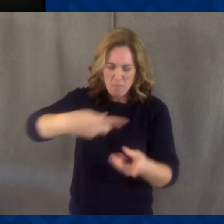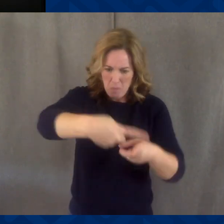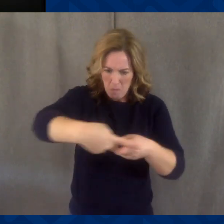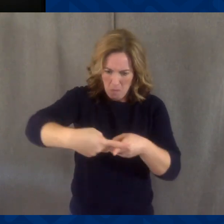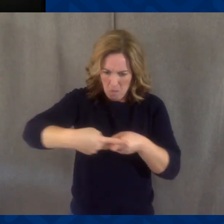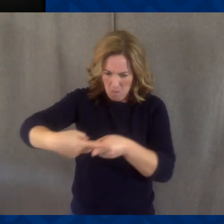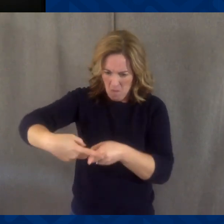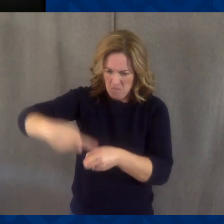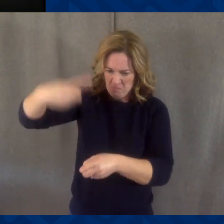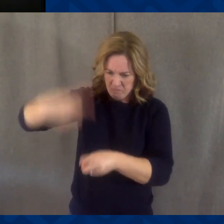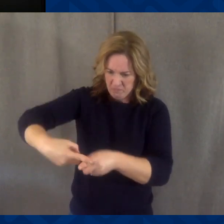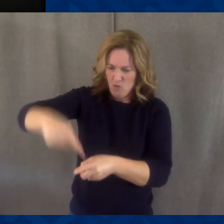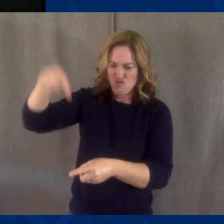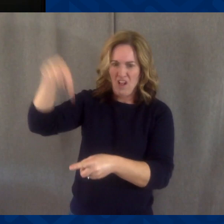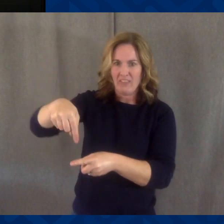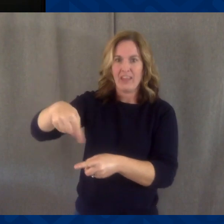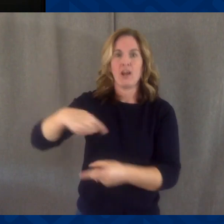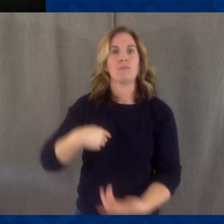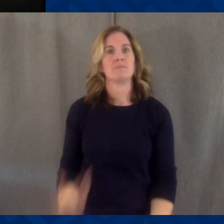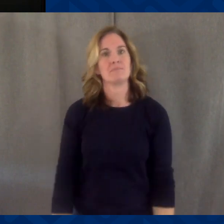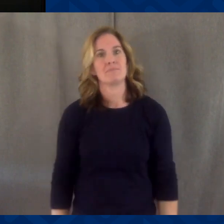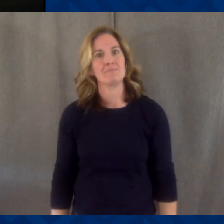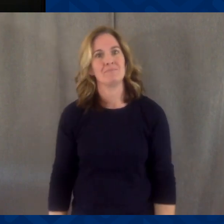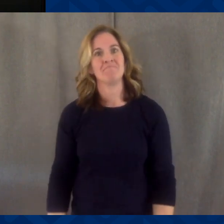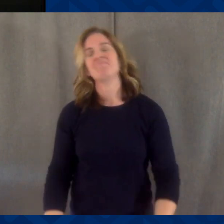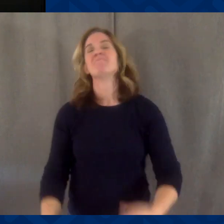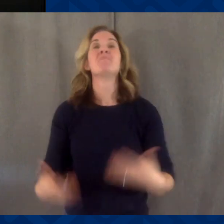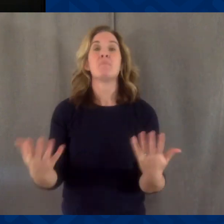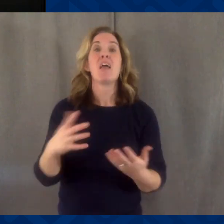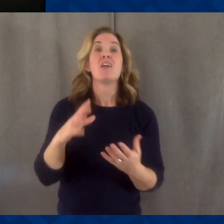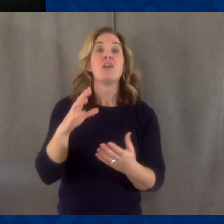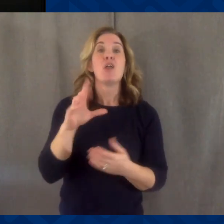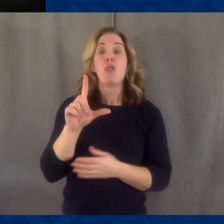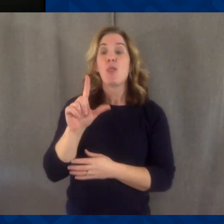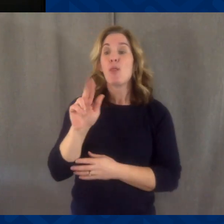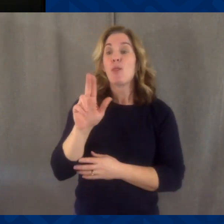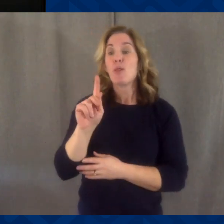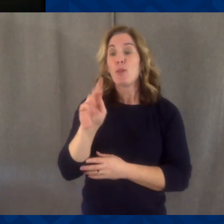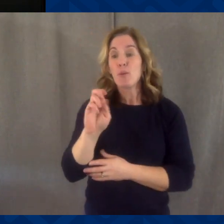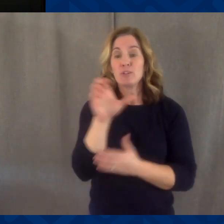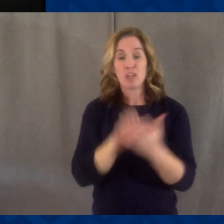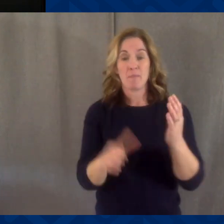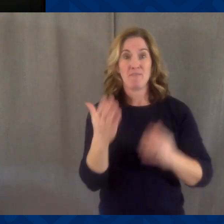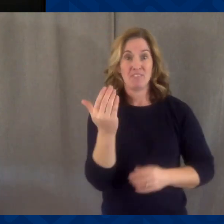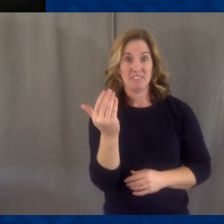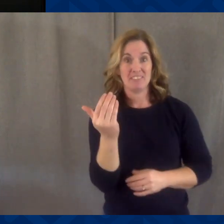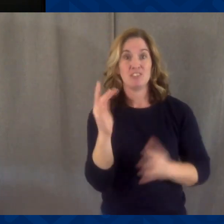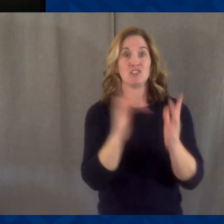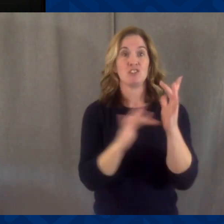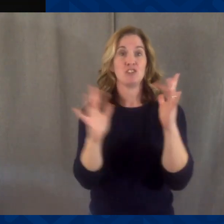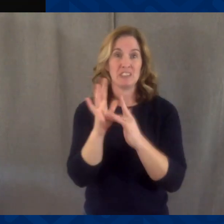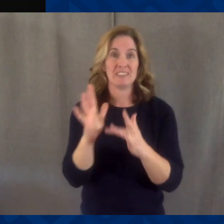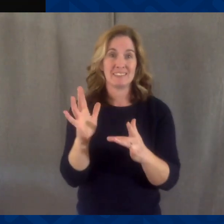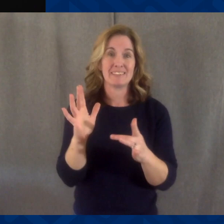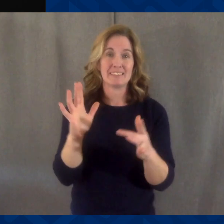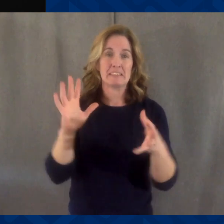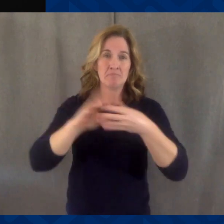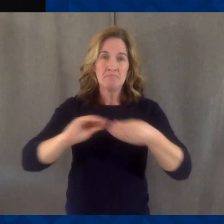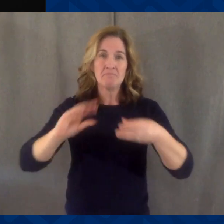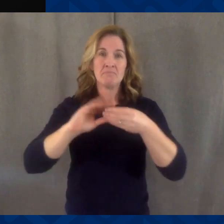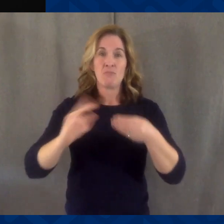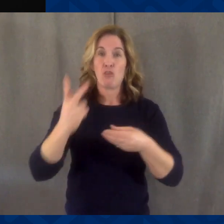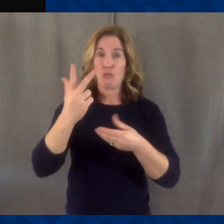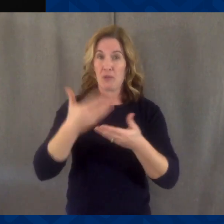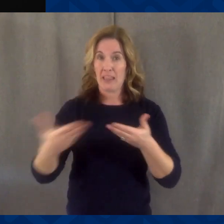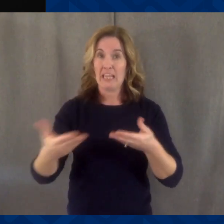my phone. Well, in Luke 15, Jesus tells three parables about things that are lost. A